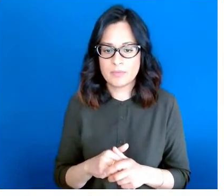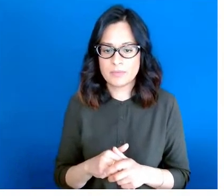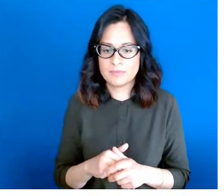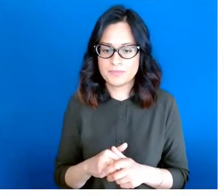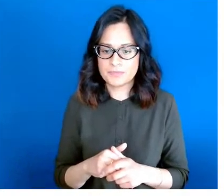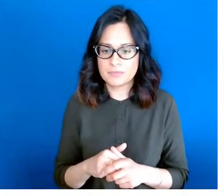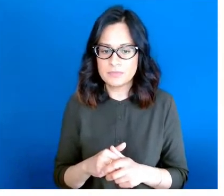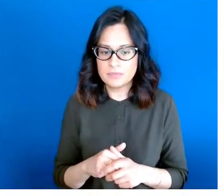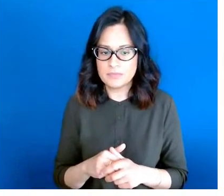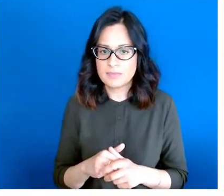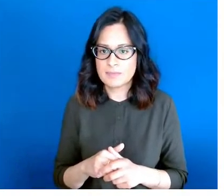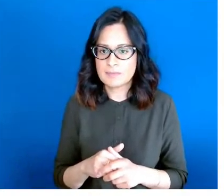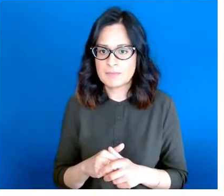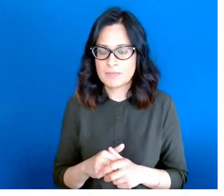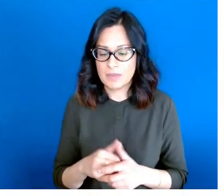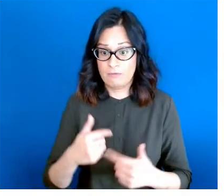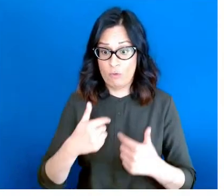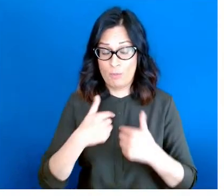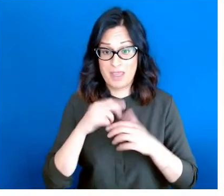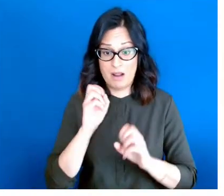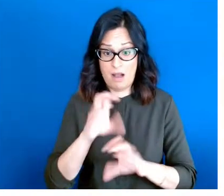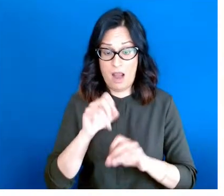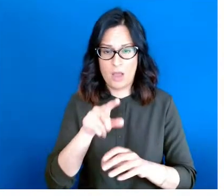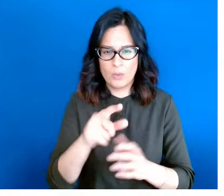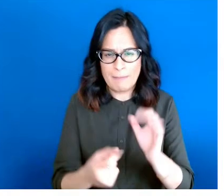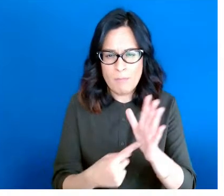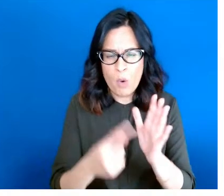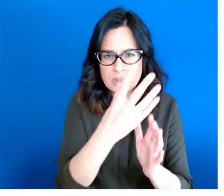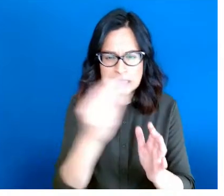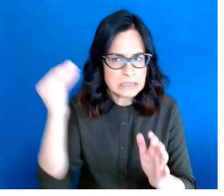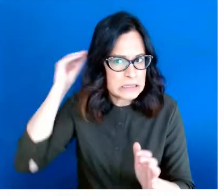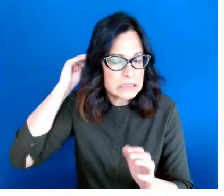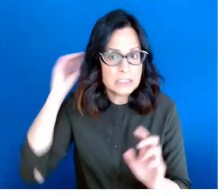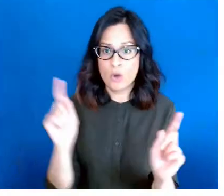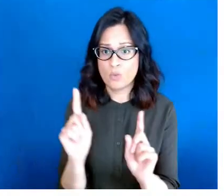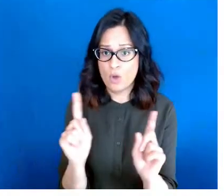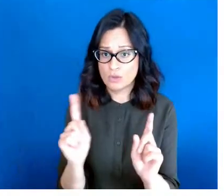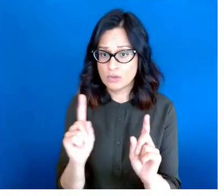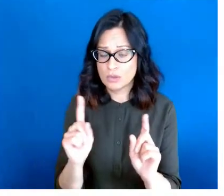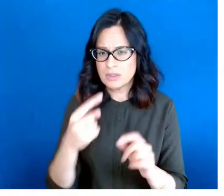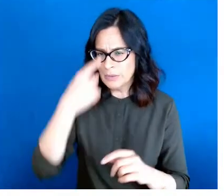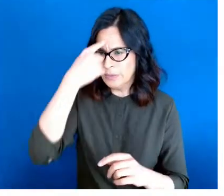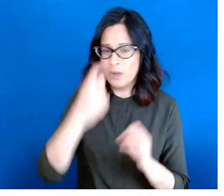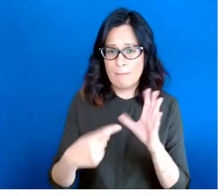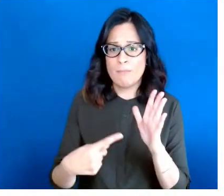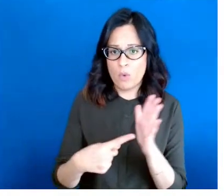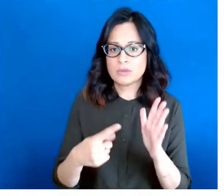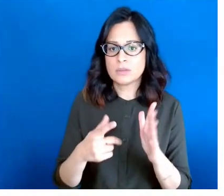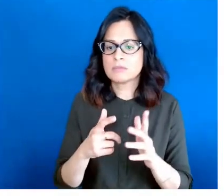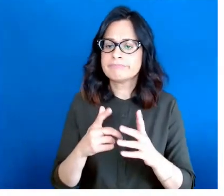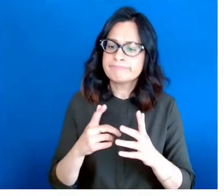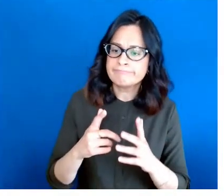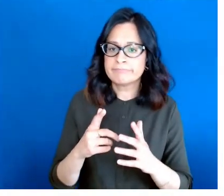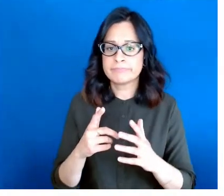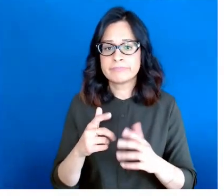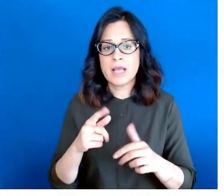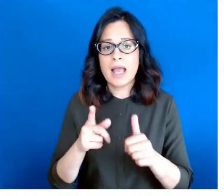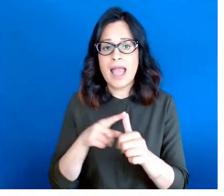So my take-home messages. I think it's really important to appreciate that allergic rhinitis and